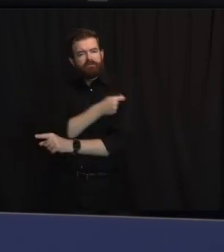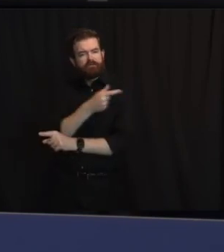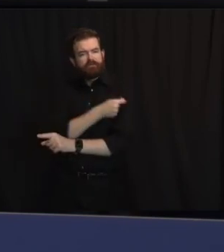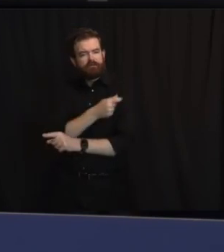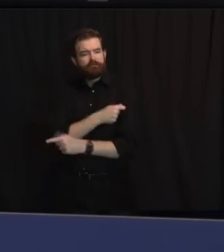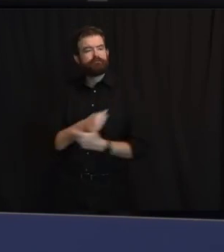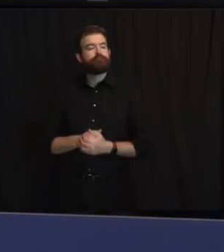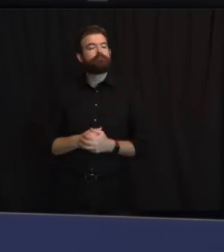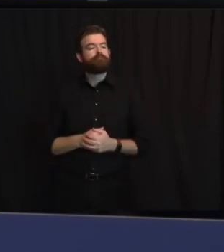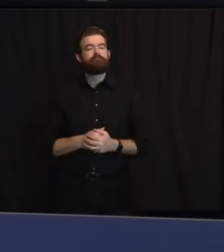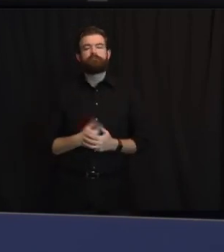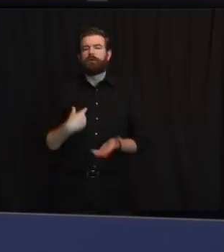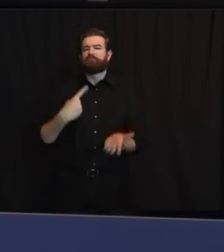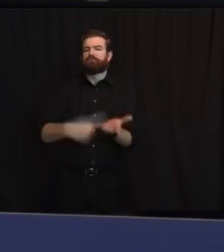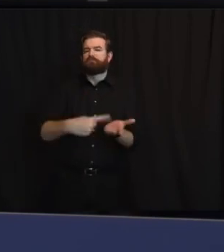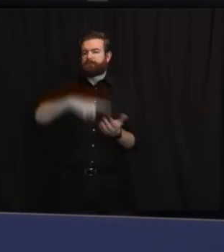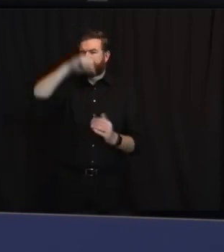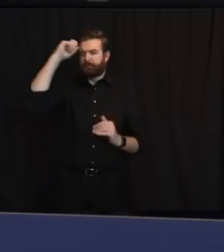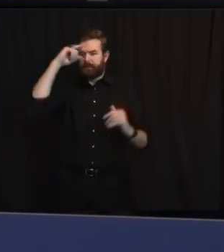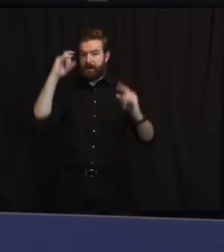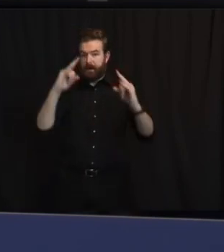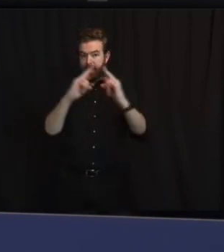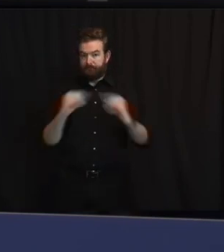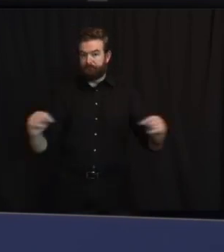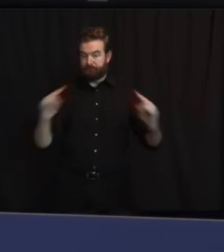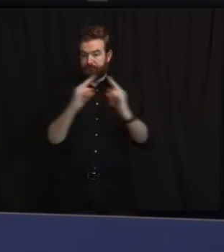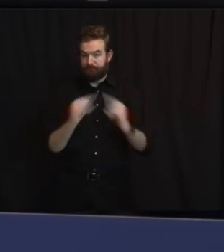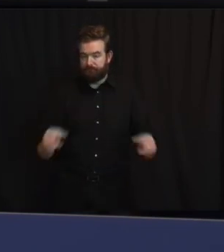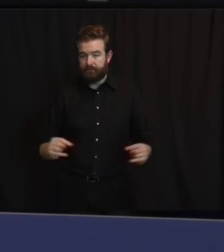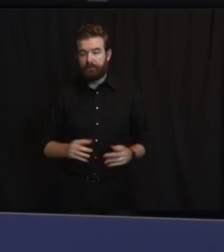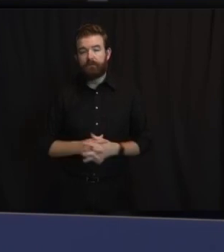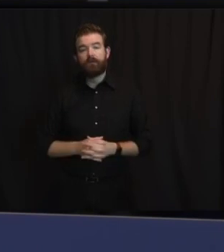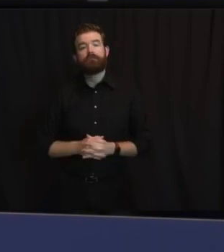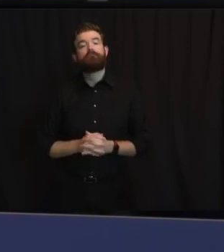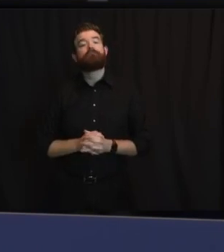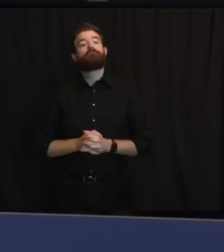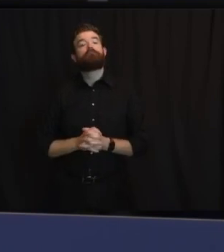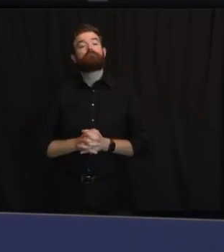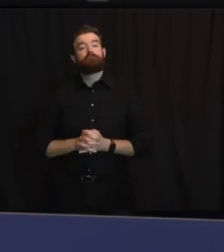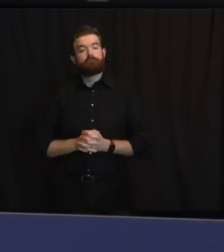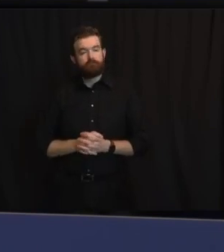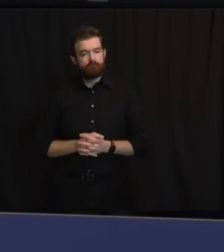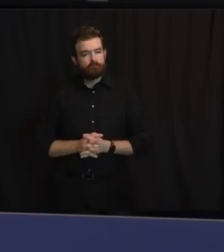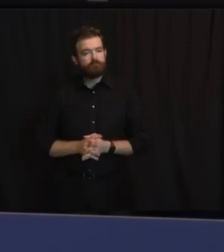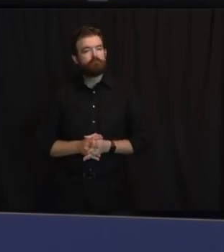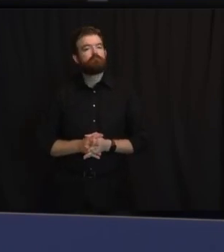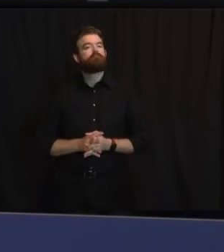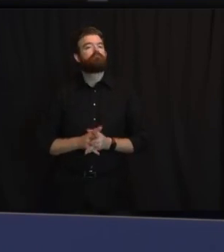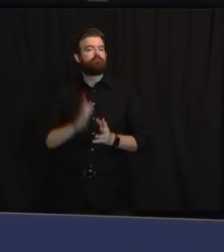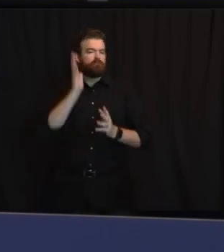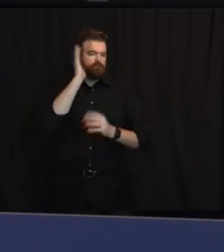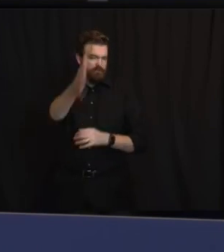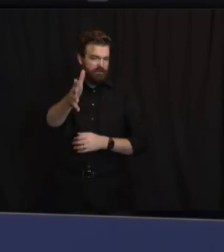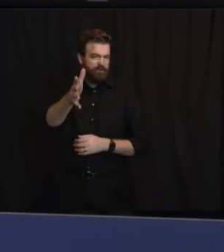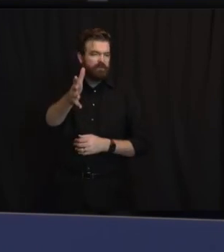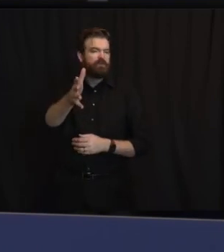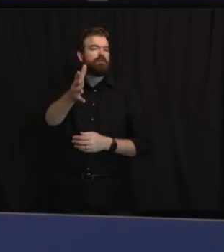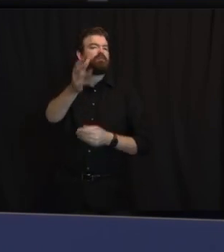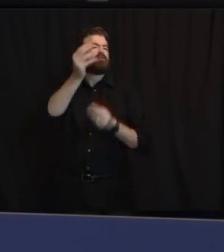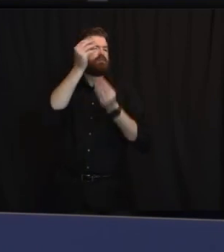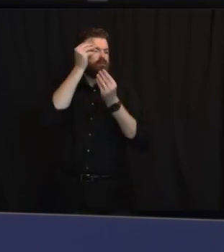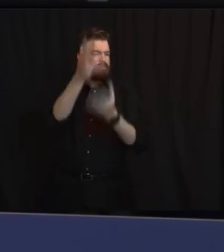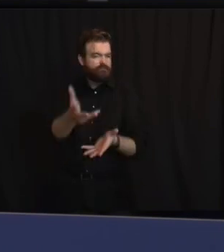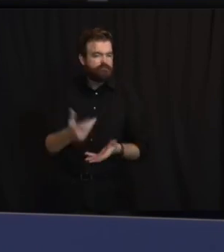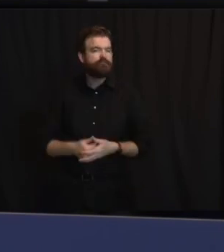multi-layered use of public health interventions such as face masks, cohorting, distancing of 6 feet, hand